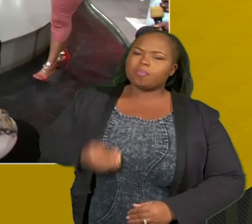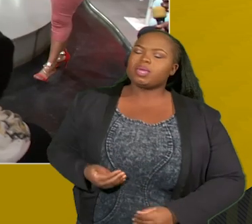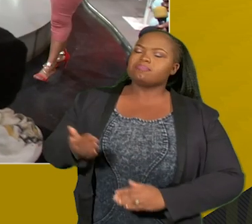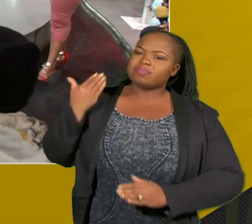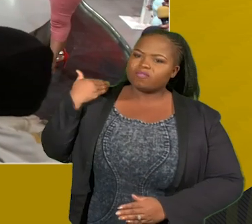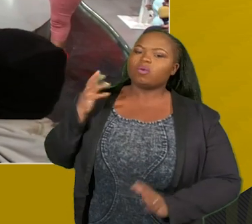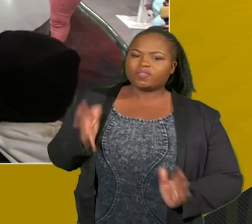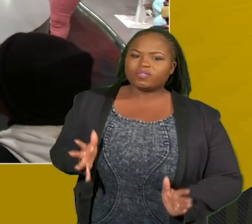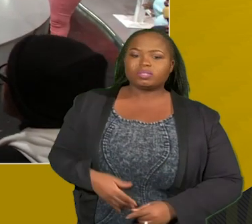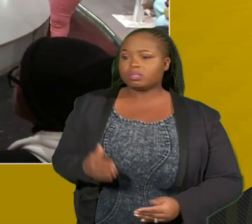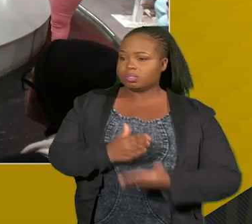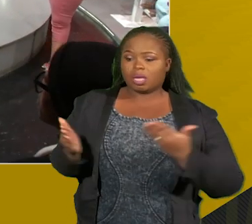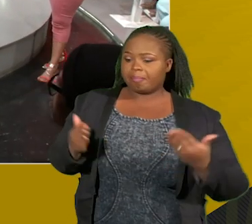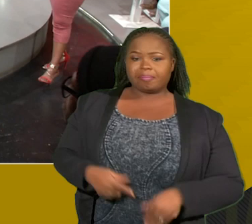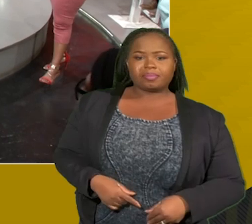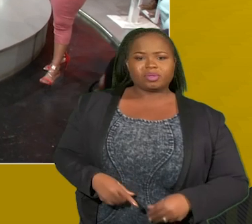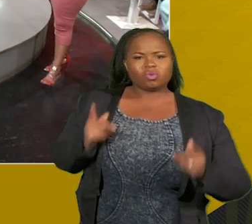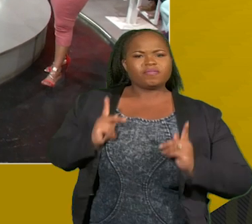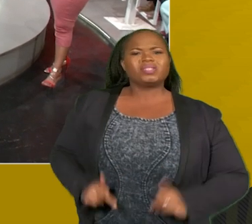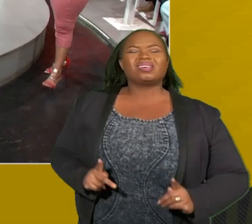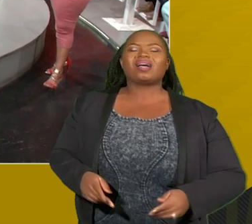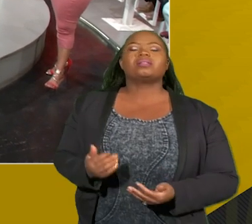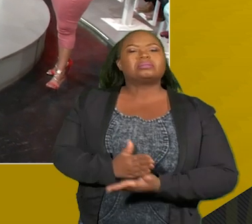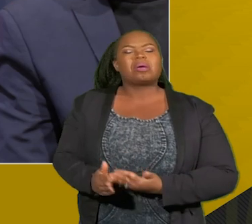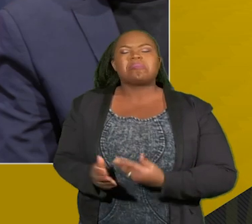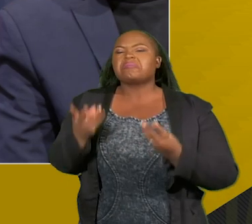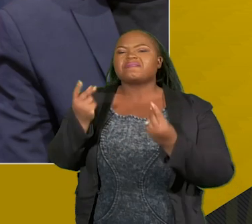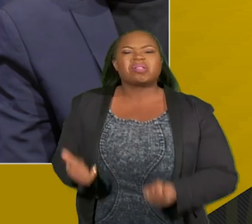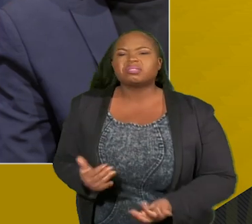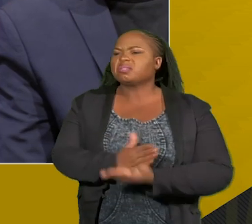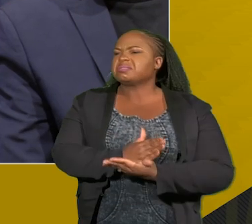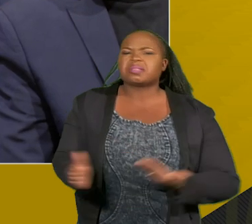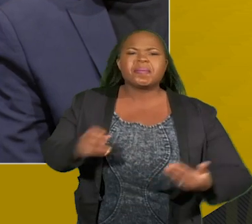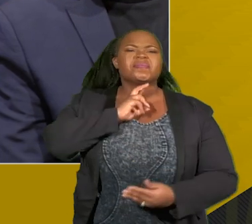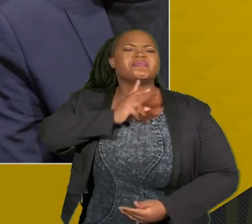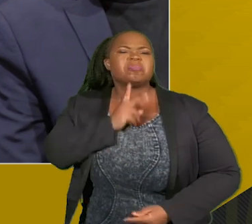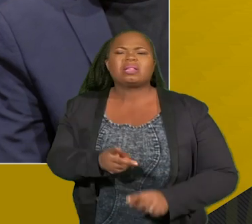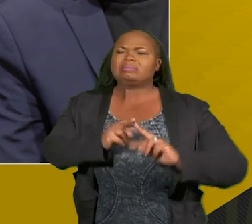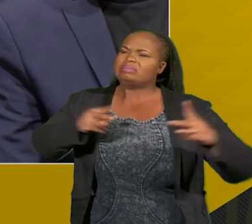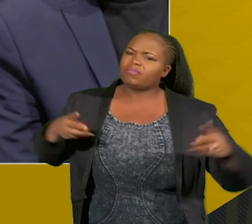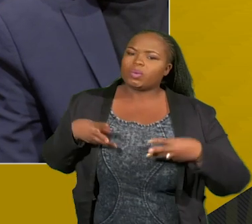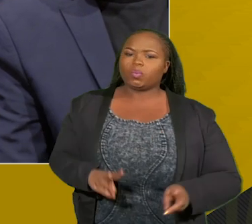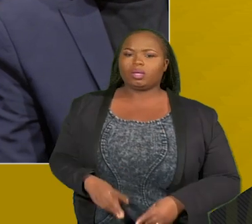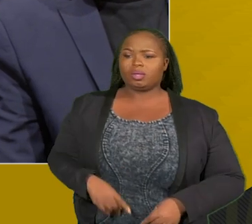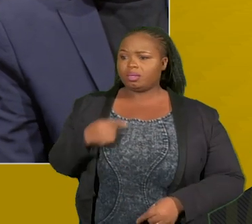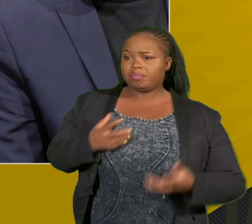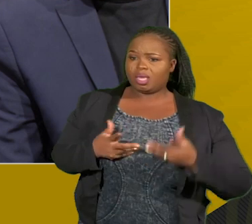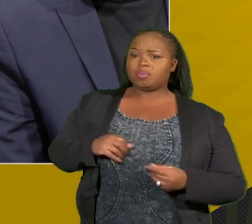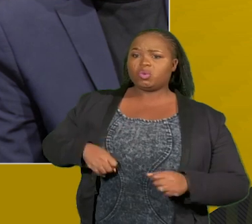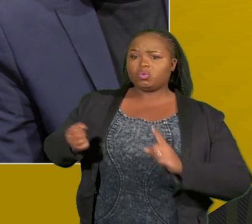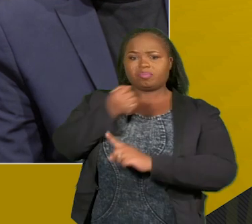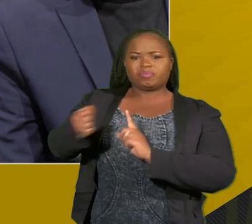physically. Some they not abuse them physically, they abuse them financially. Some they abuse them verbally. I'm shayanga wena but